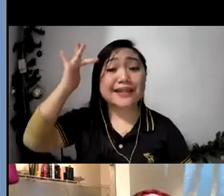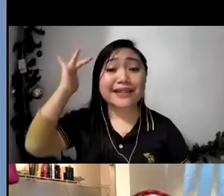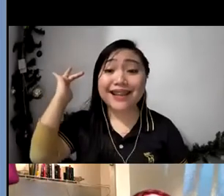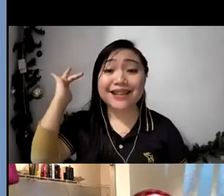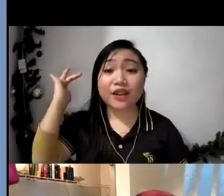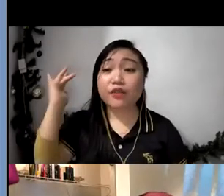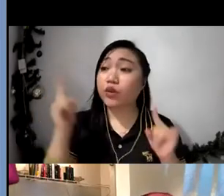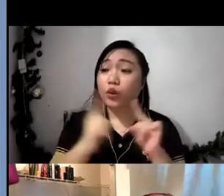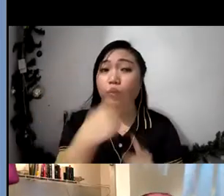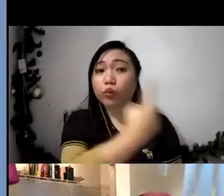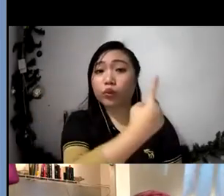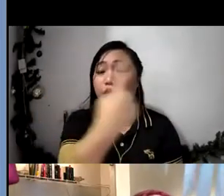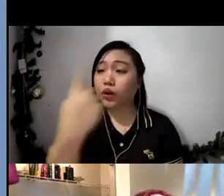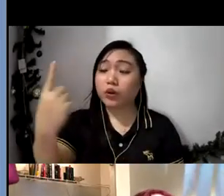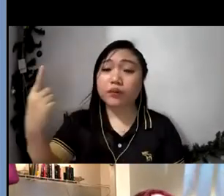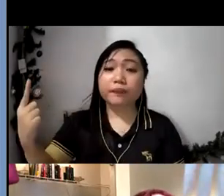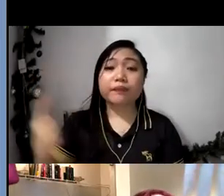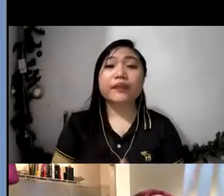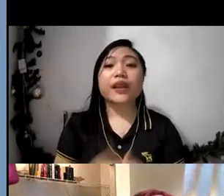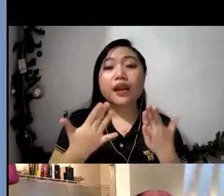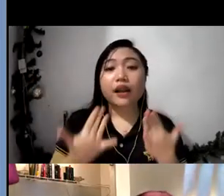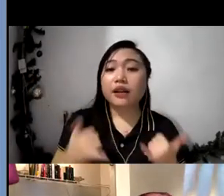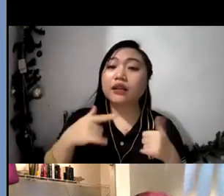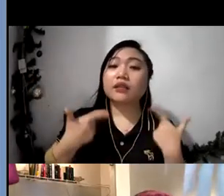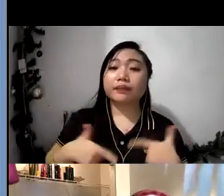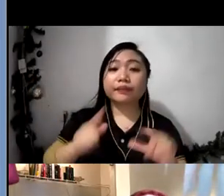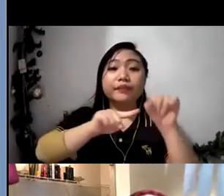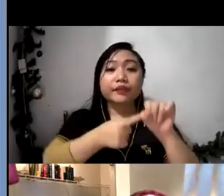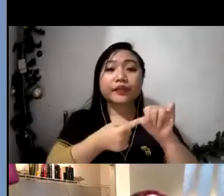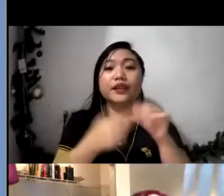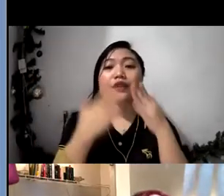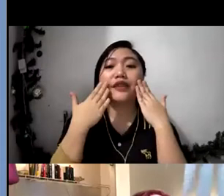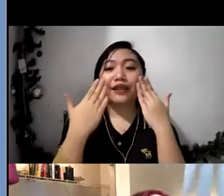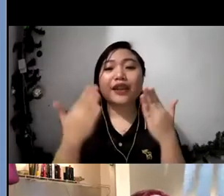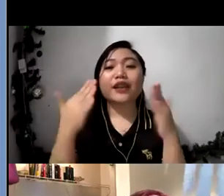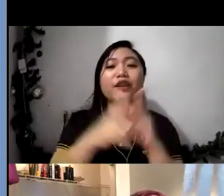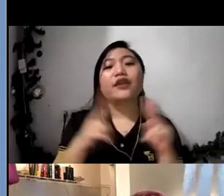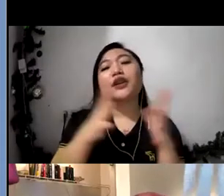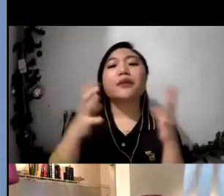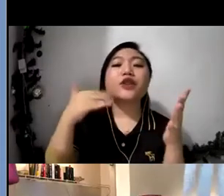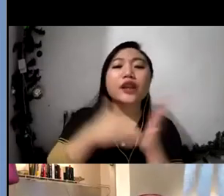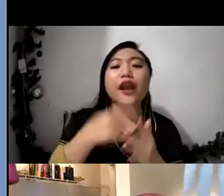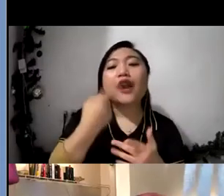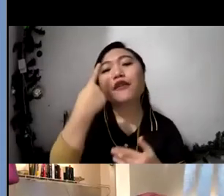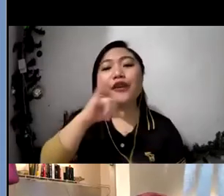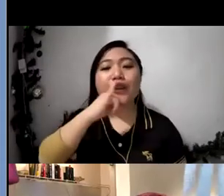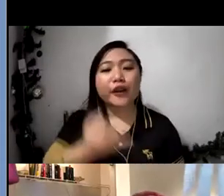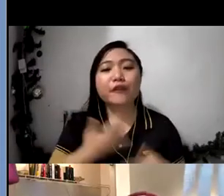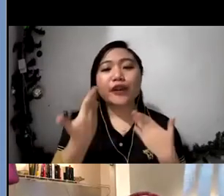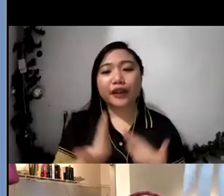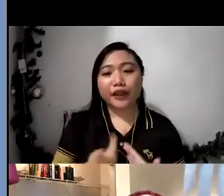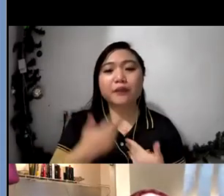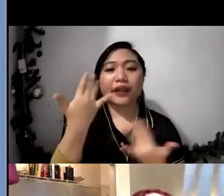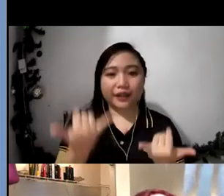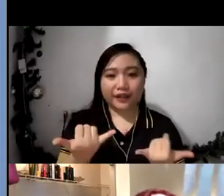one another. So let me start, no, with the presentation. Thank you very much again for inviting me here. Okay,